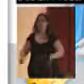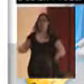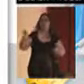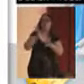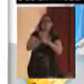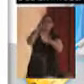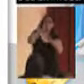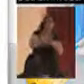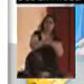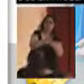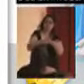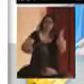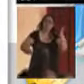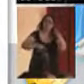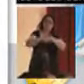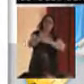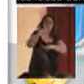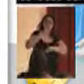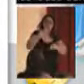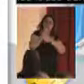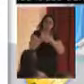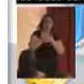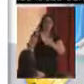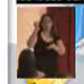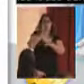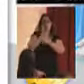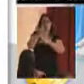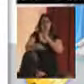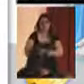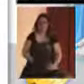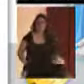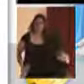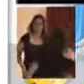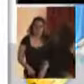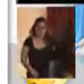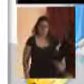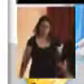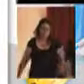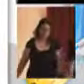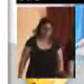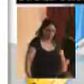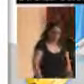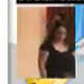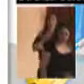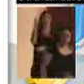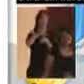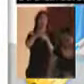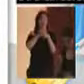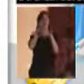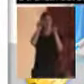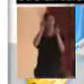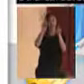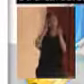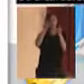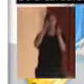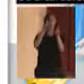course and reiterate them during the development of the course, as the course goes on. Another pedagogical characteristic